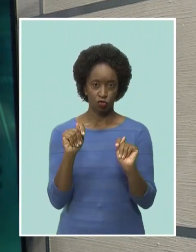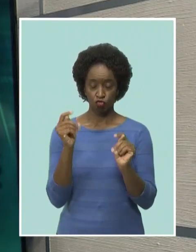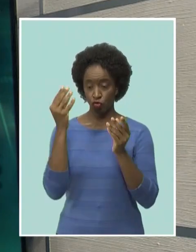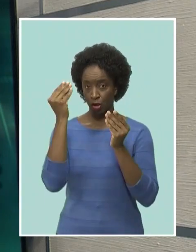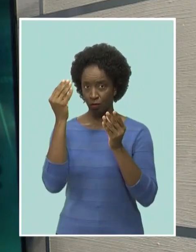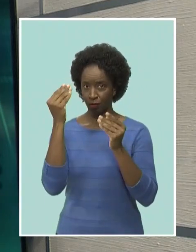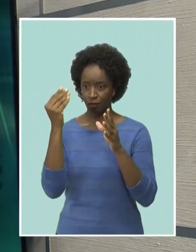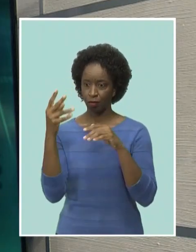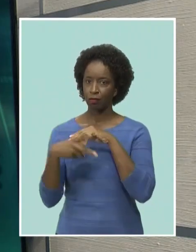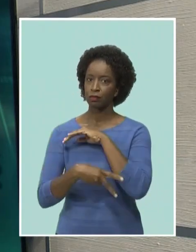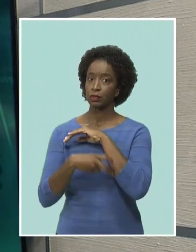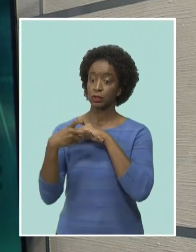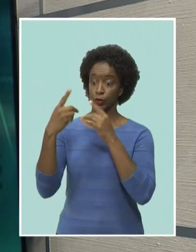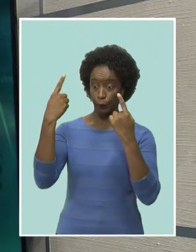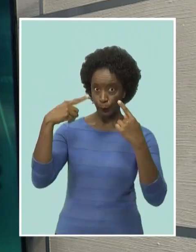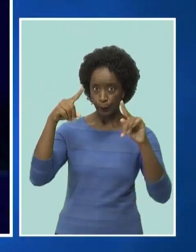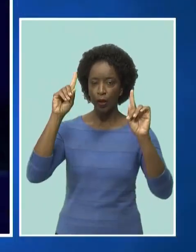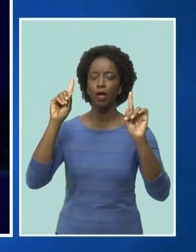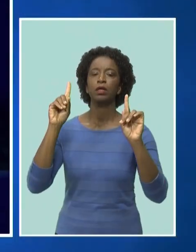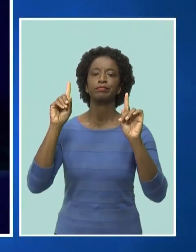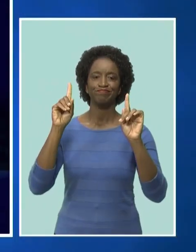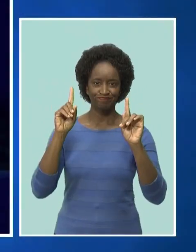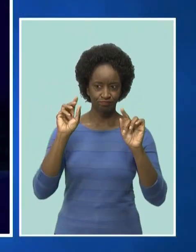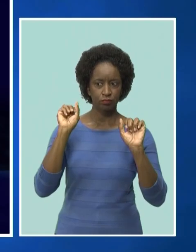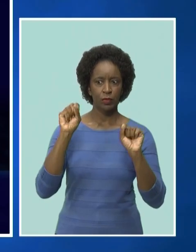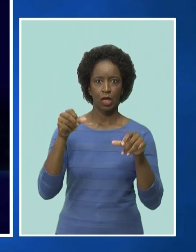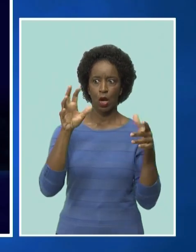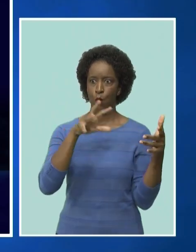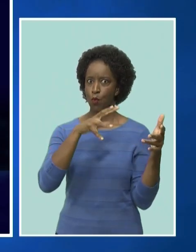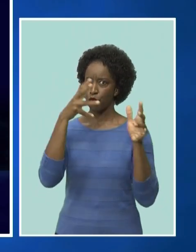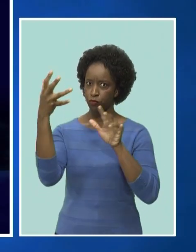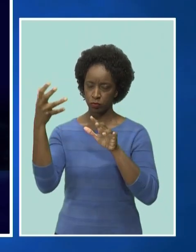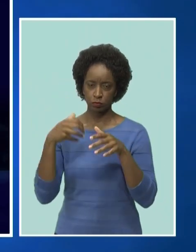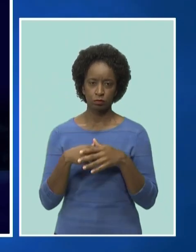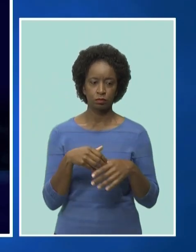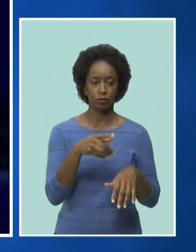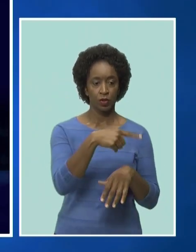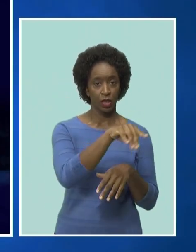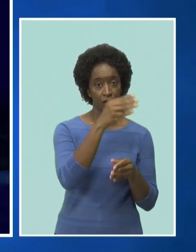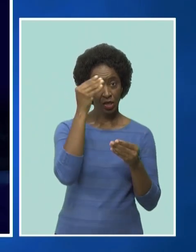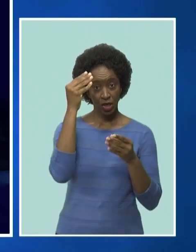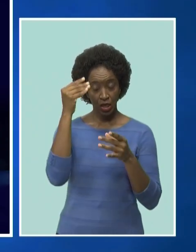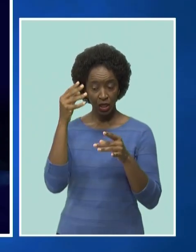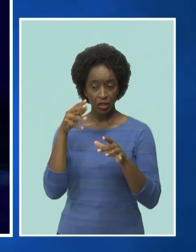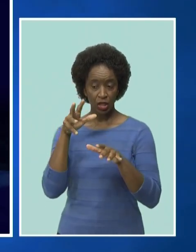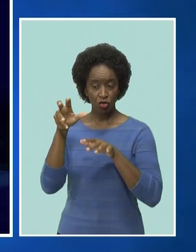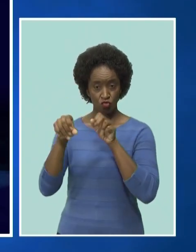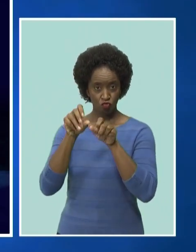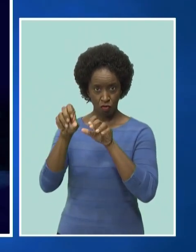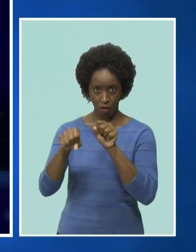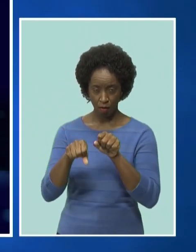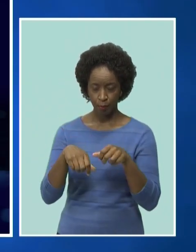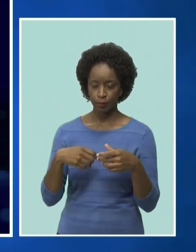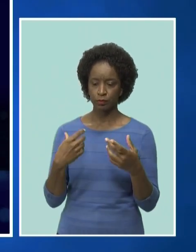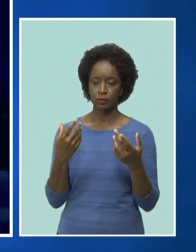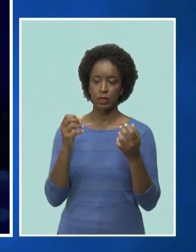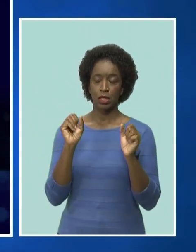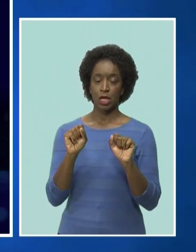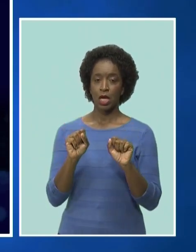for all involved. Those actors who collect the data can use it back on us in a way